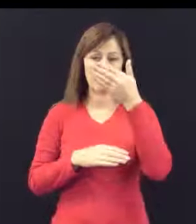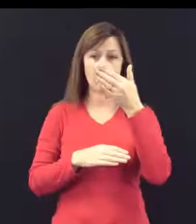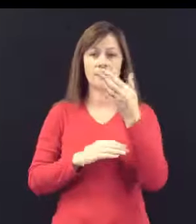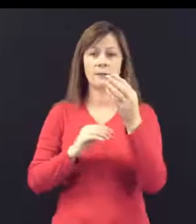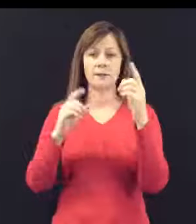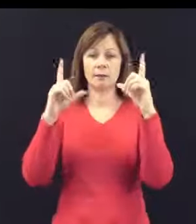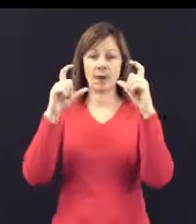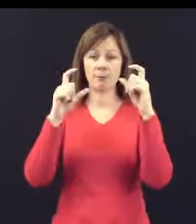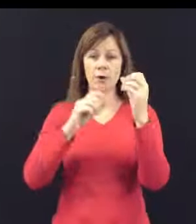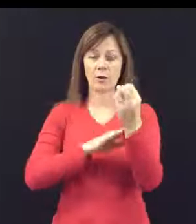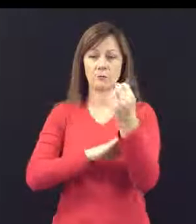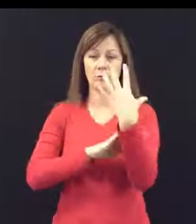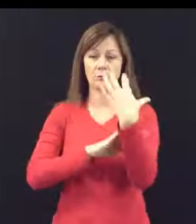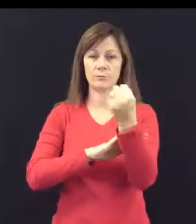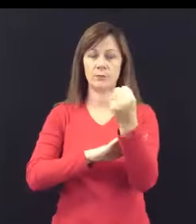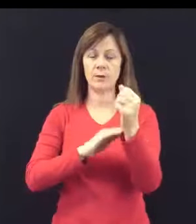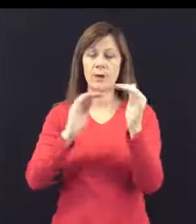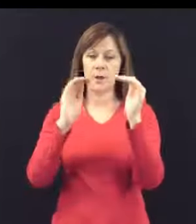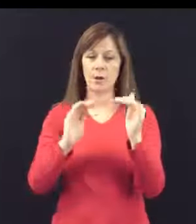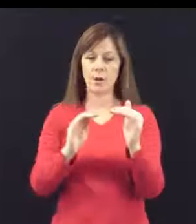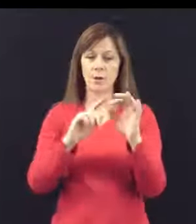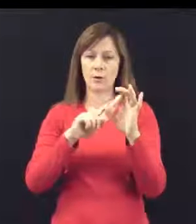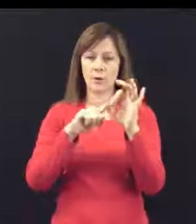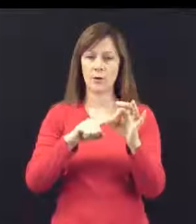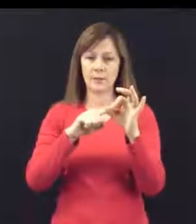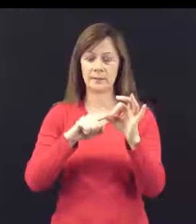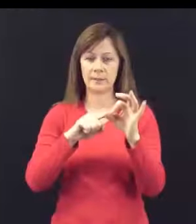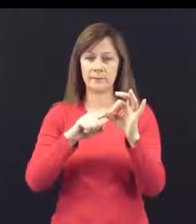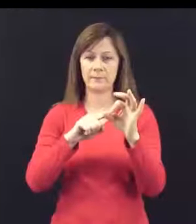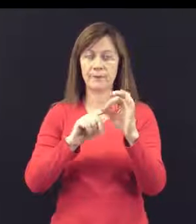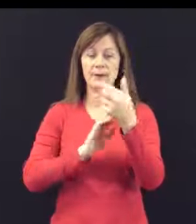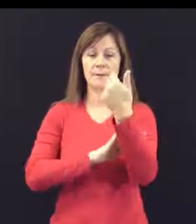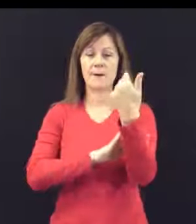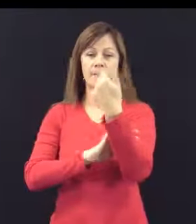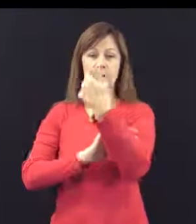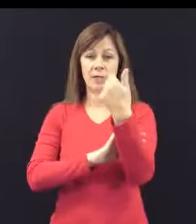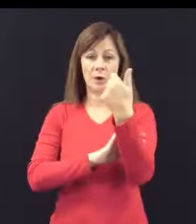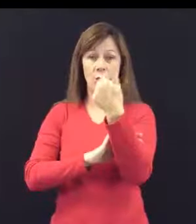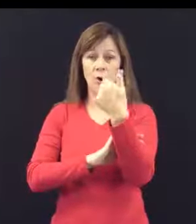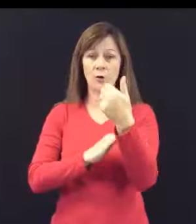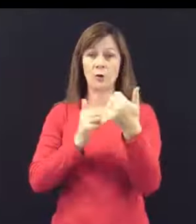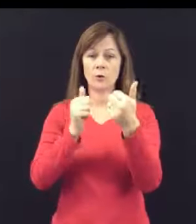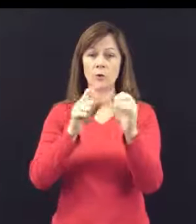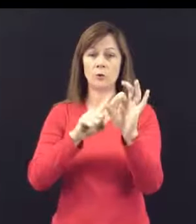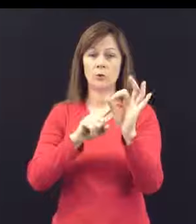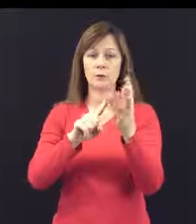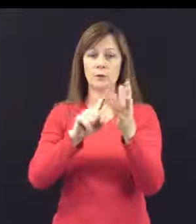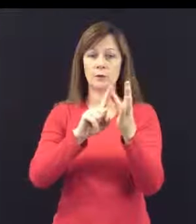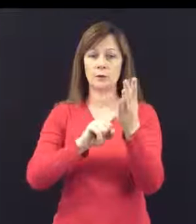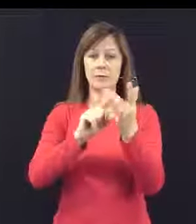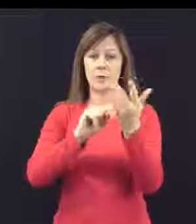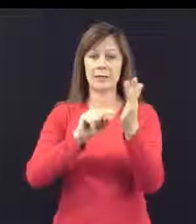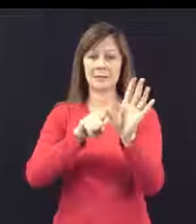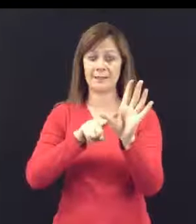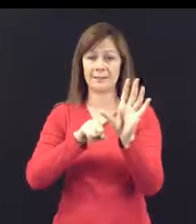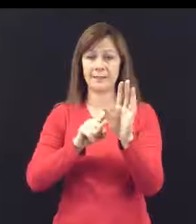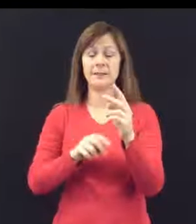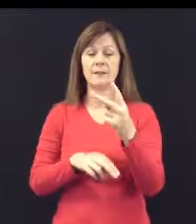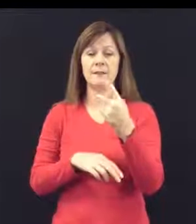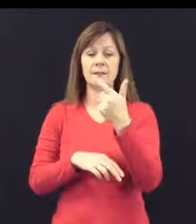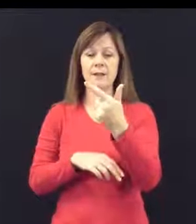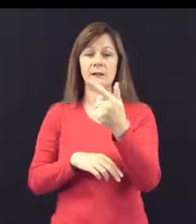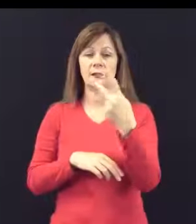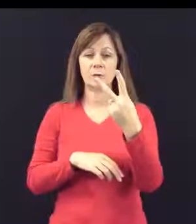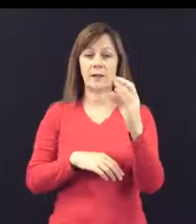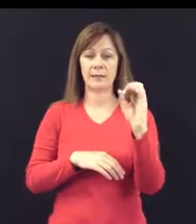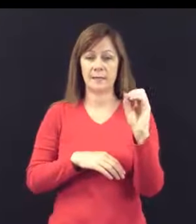FaceTime lesson for more on that. The front camera has a fairly low VGA resolution. The back camera is better and can shoot